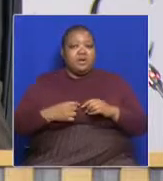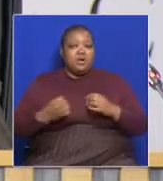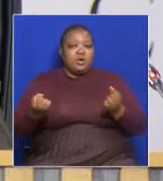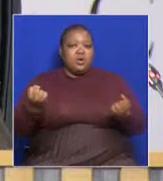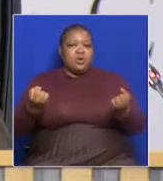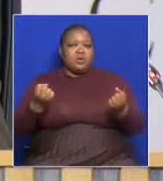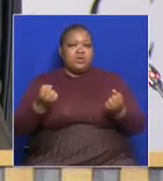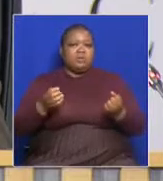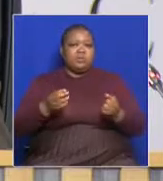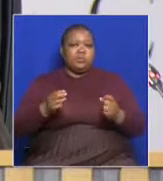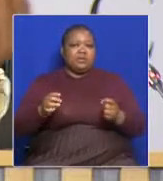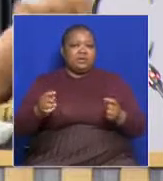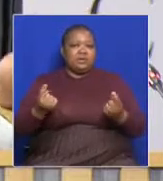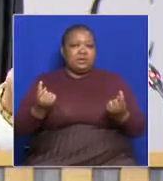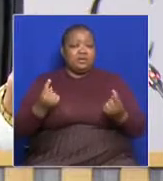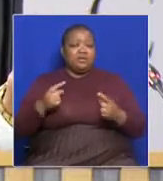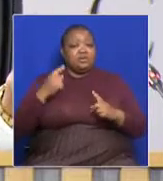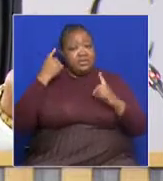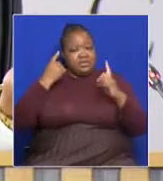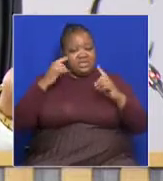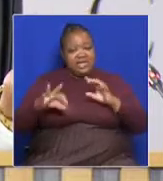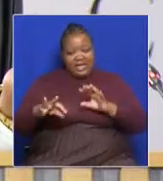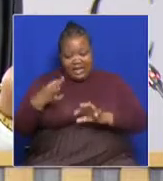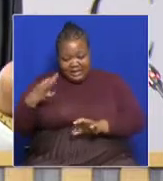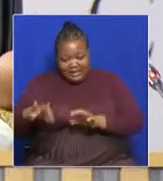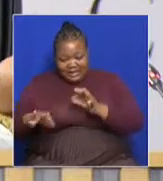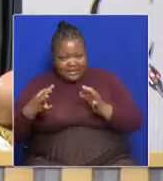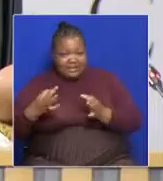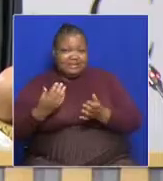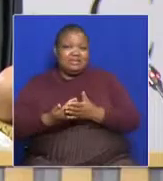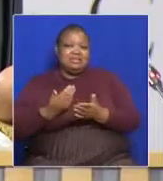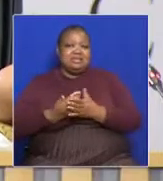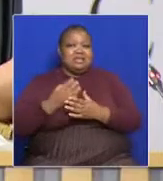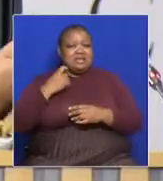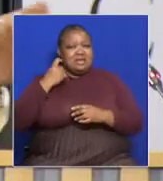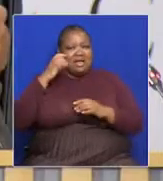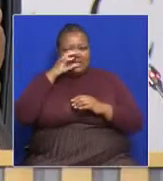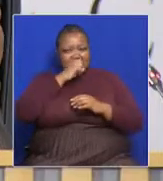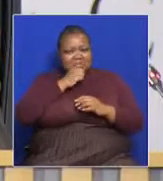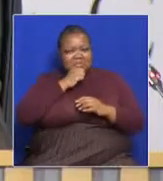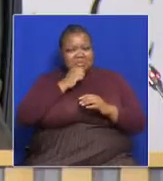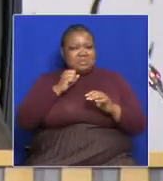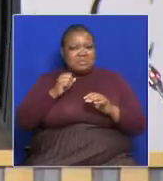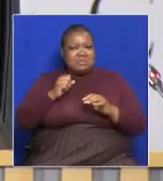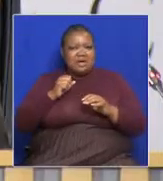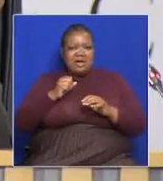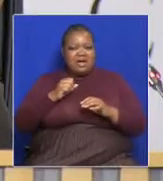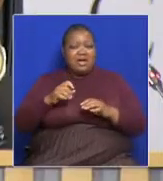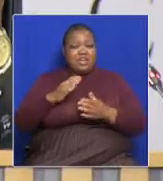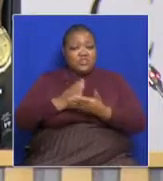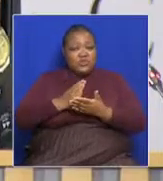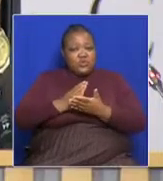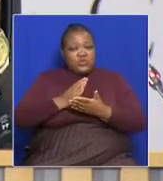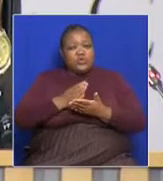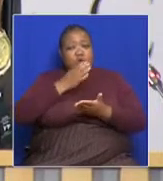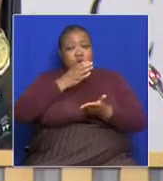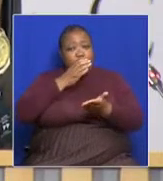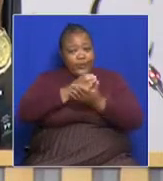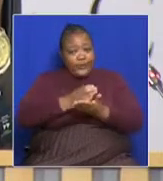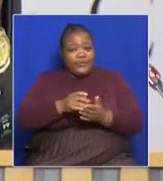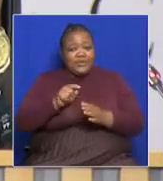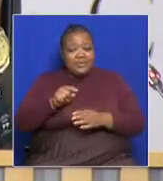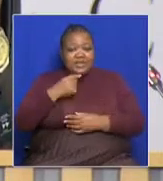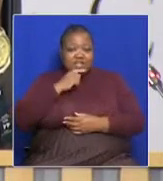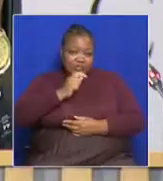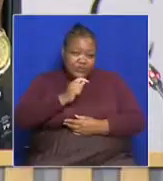was to get it analyzed, just to show that indeed what we do have there is cocaine, because nobody would have known what it was